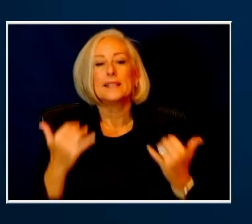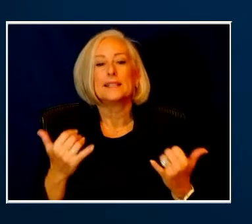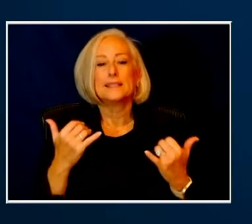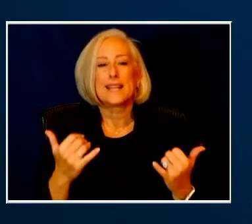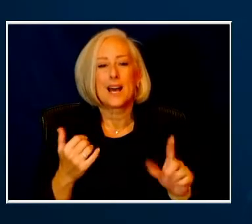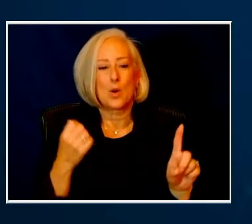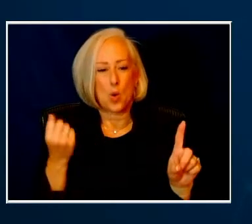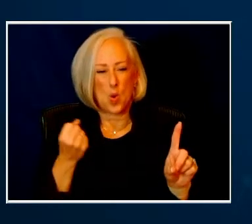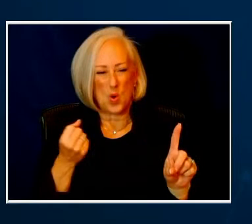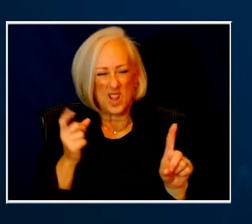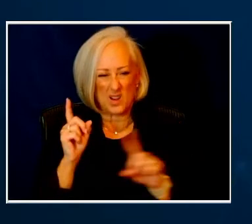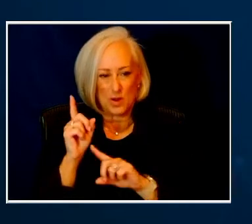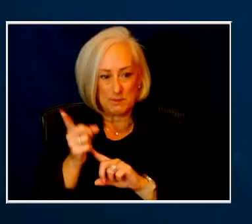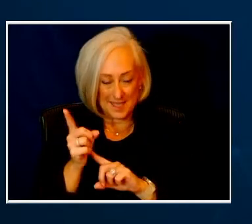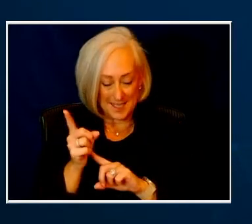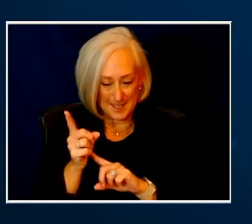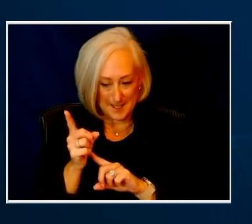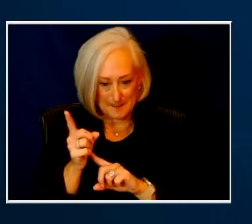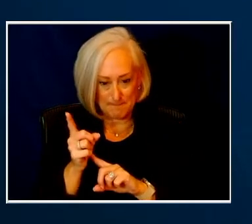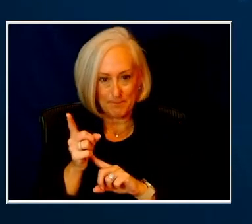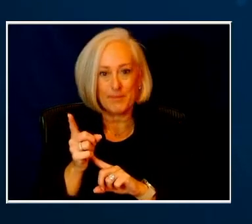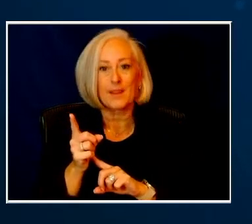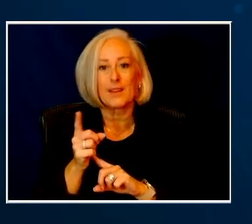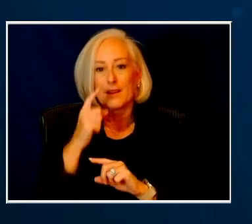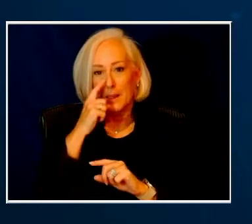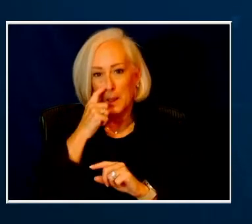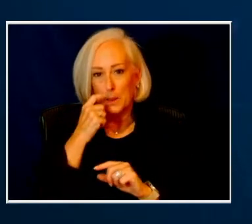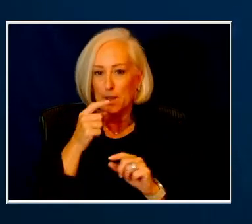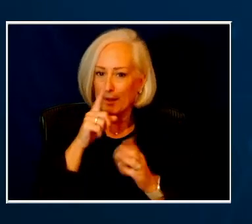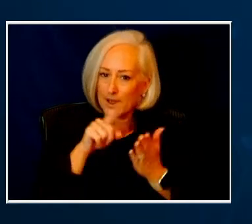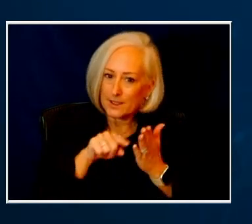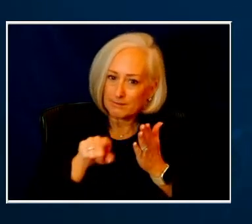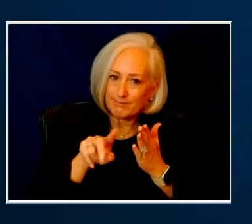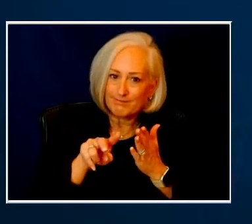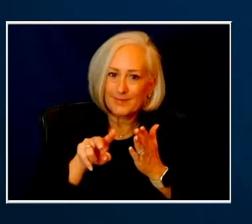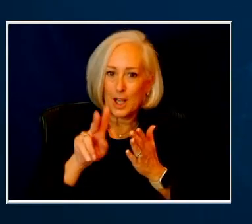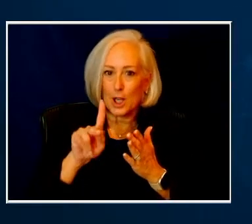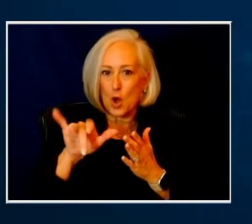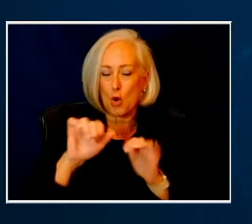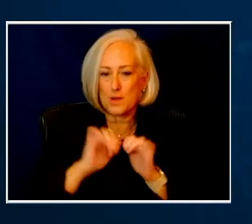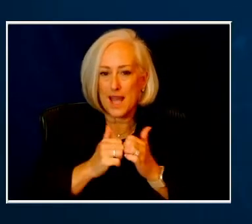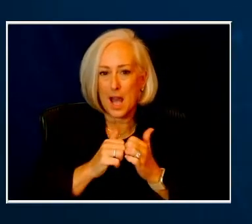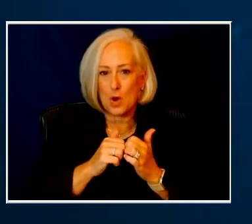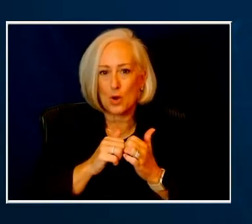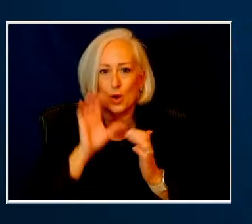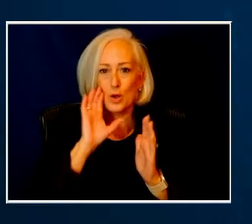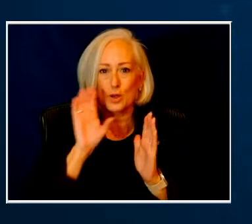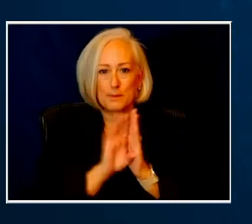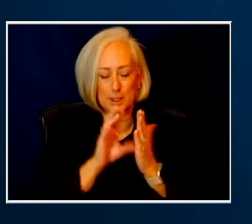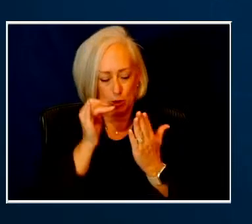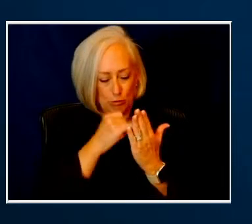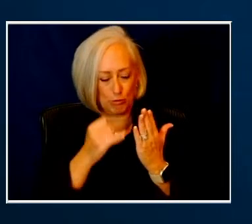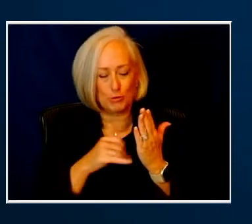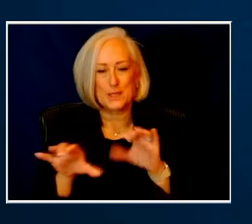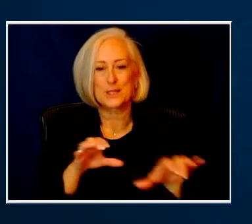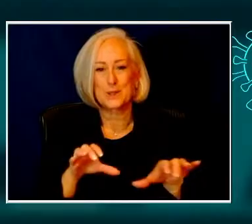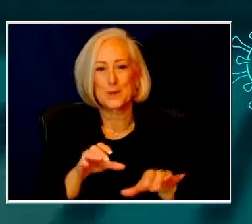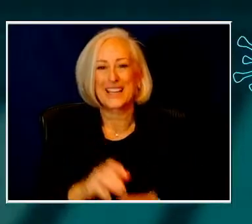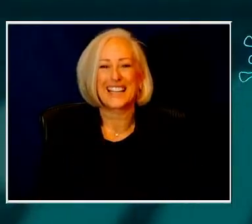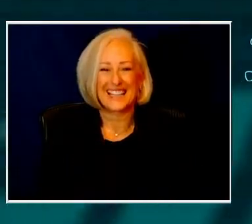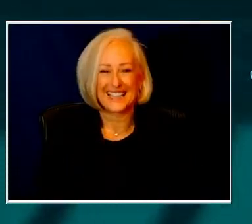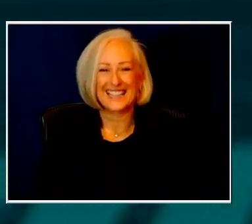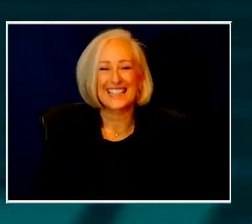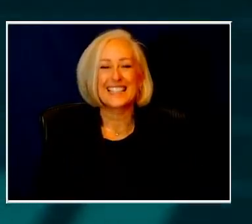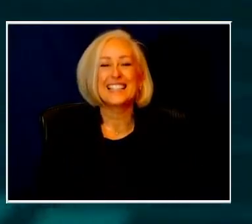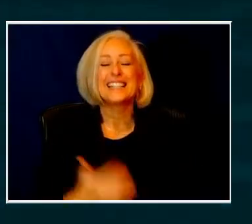check in with Kolbie to see how that picture is going here in just a little bit. I got to see this portrait of Dr. Garcia. But let's check in with Dr.